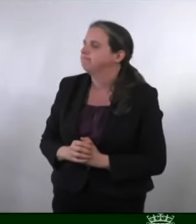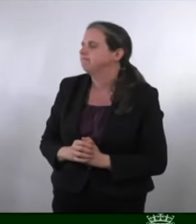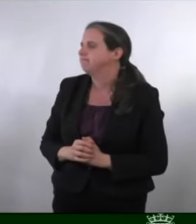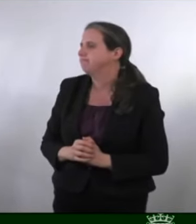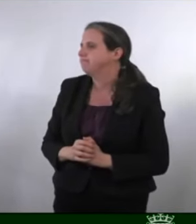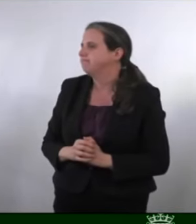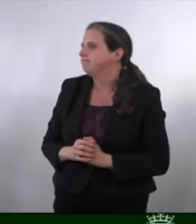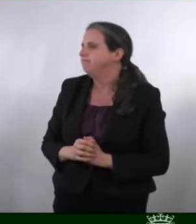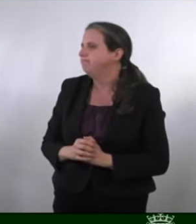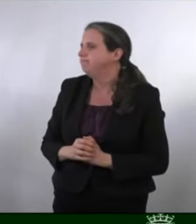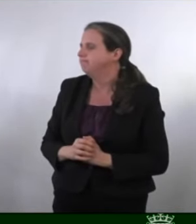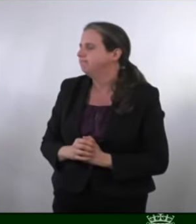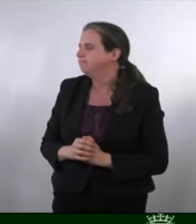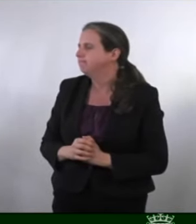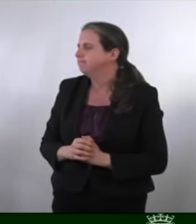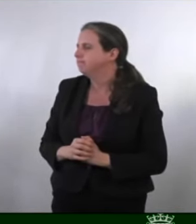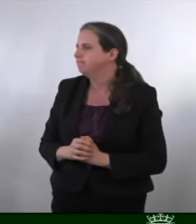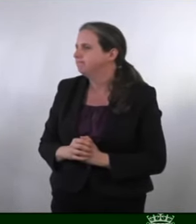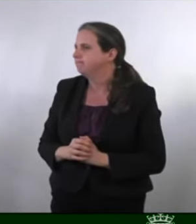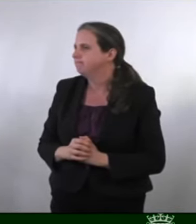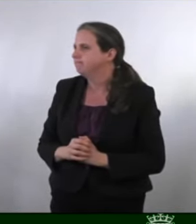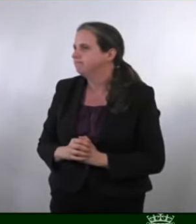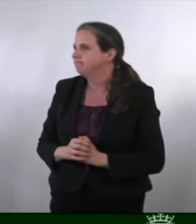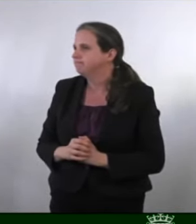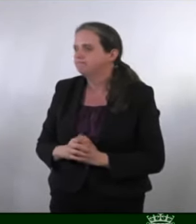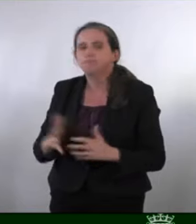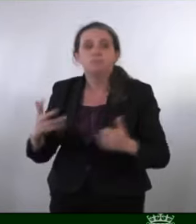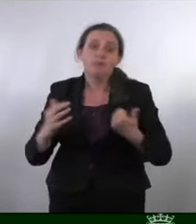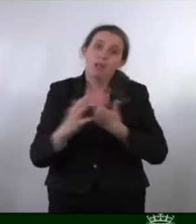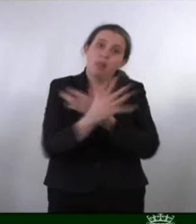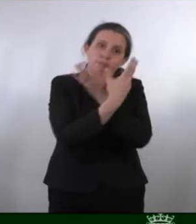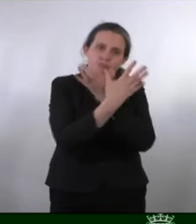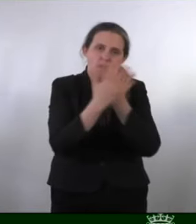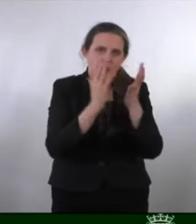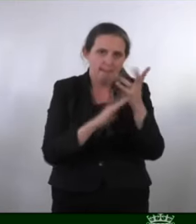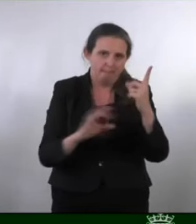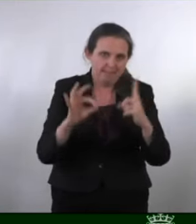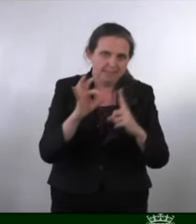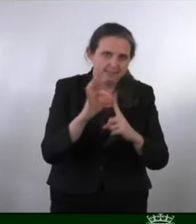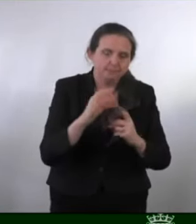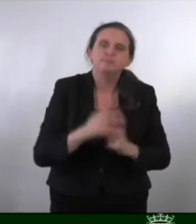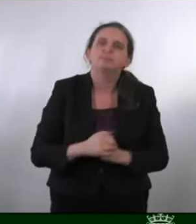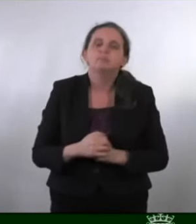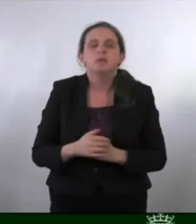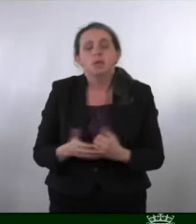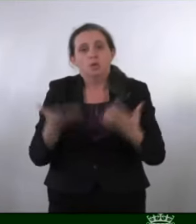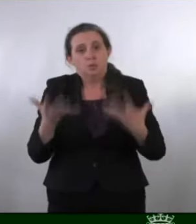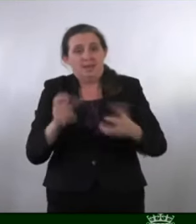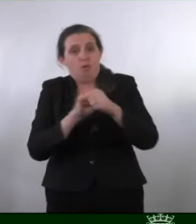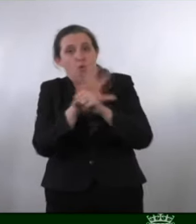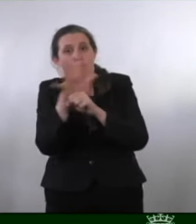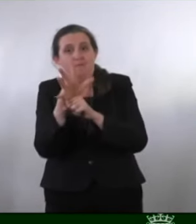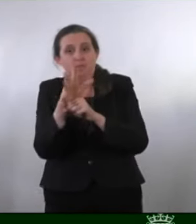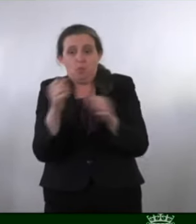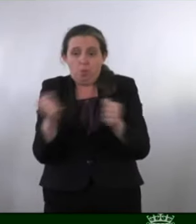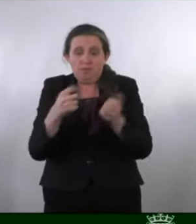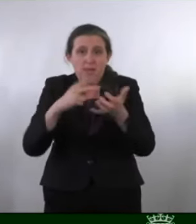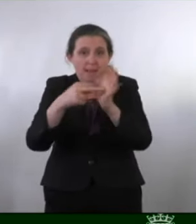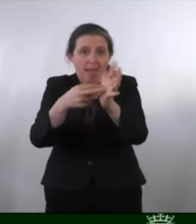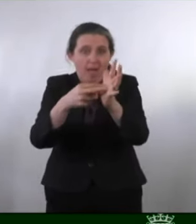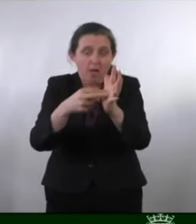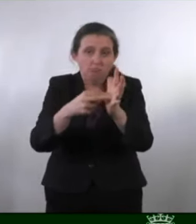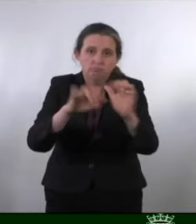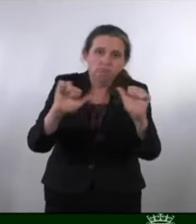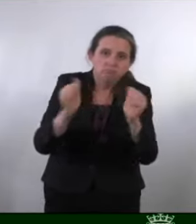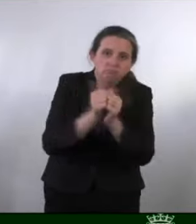Deputy Speaker. Today's COVID winter plan confirms a further £7 billion for test and trace, taking the full bill this year to